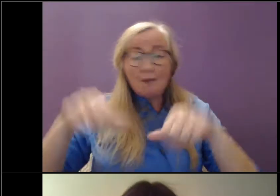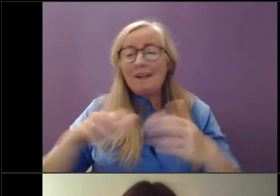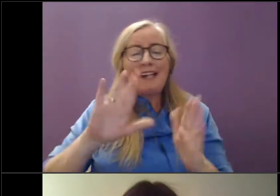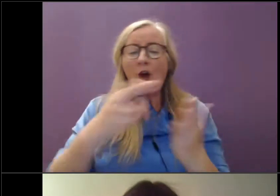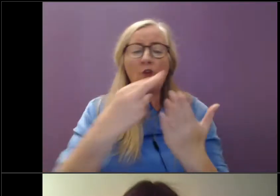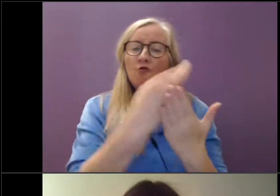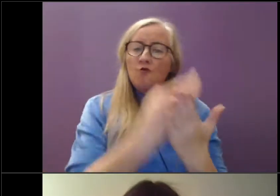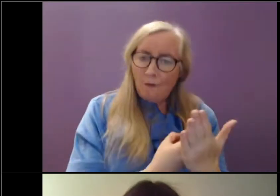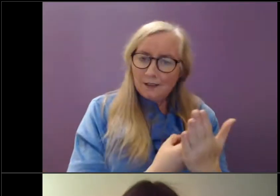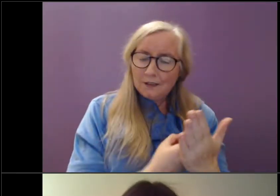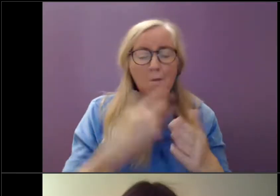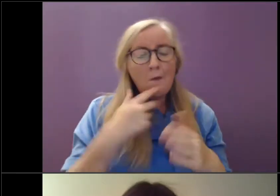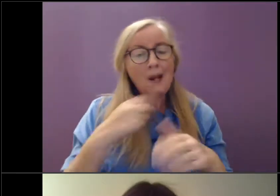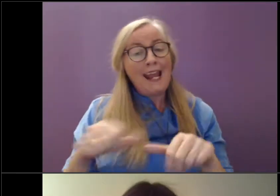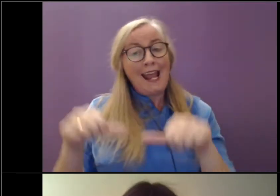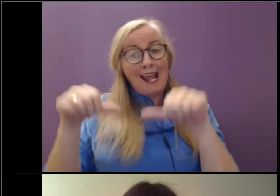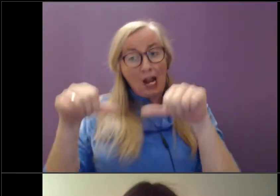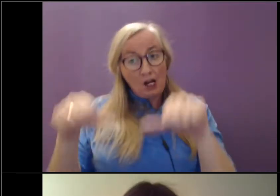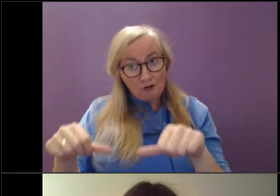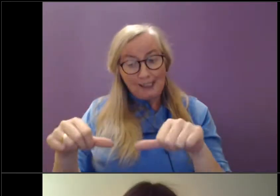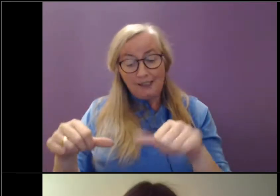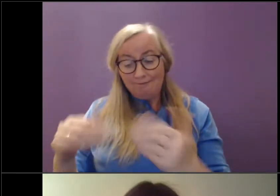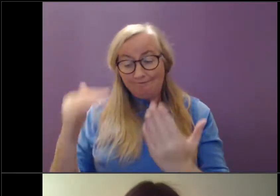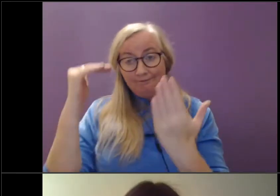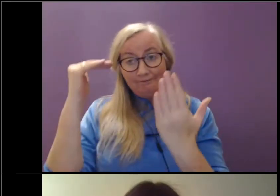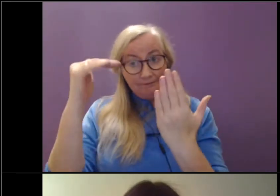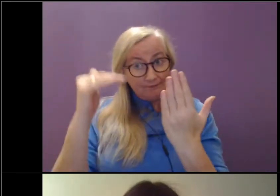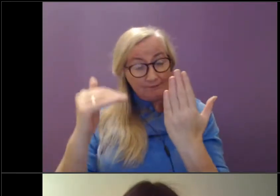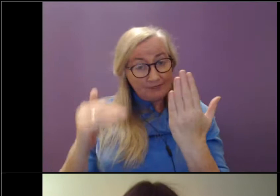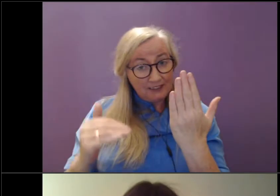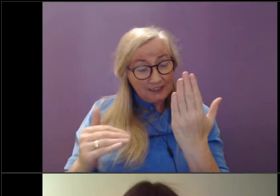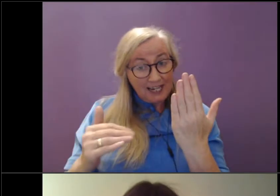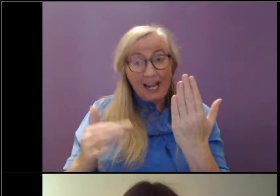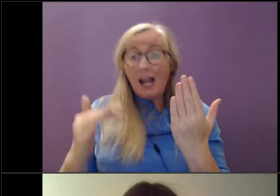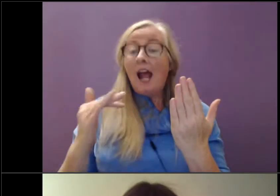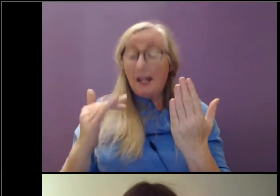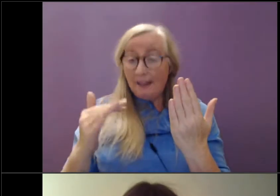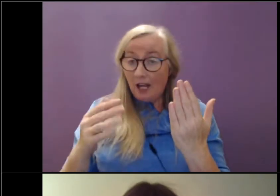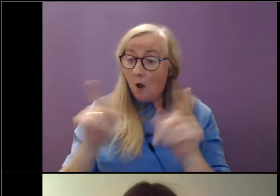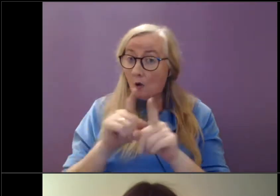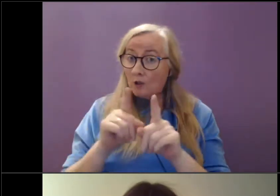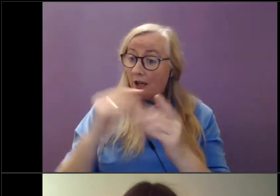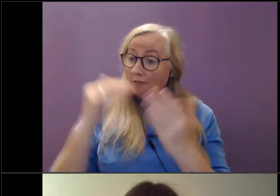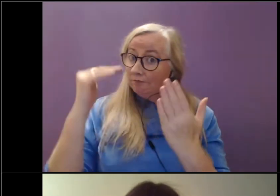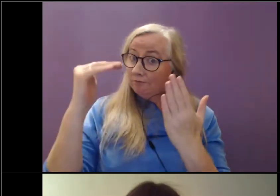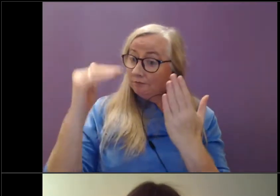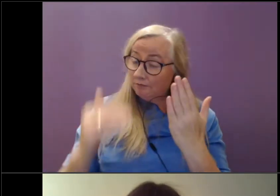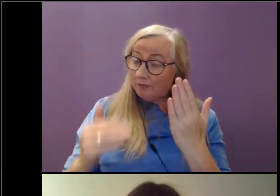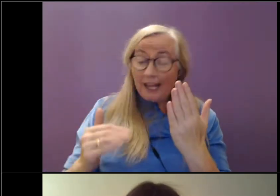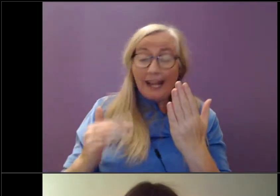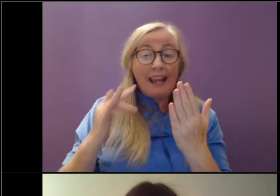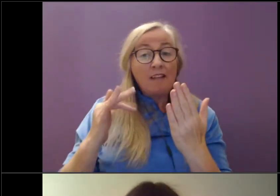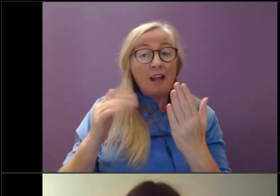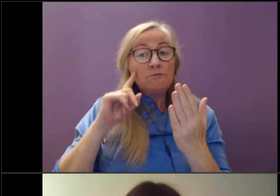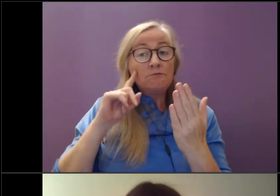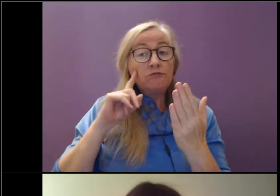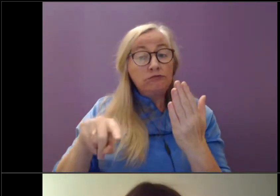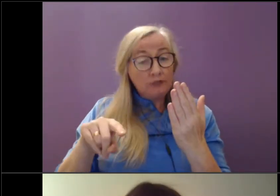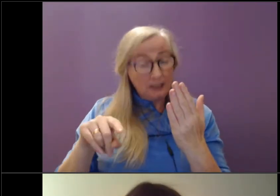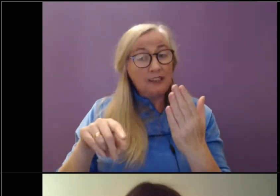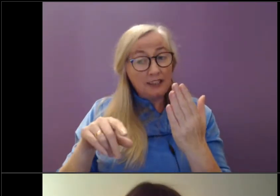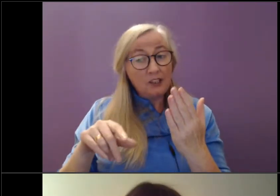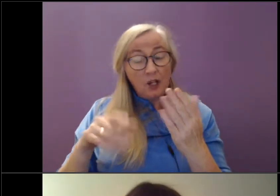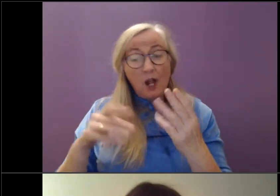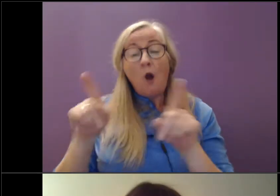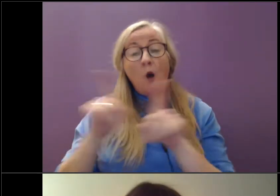within your home and explaining those to her, and if there's consequences there, and it's really our role